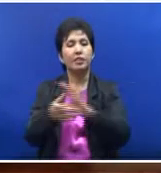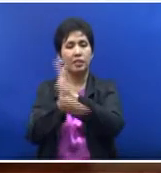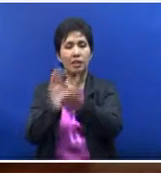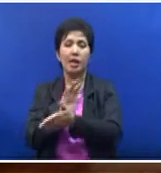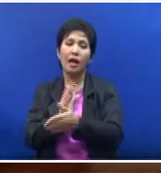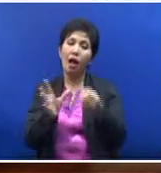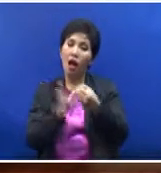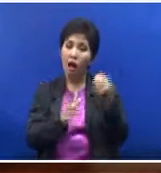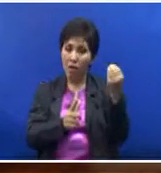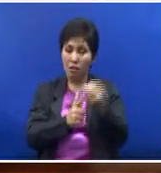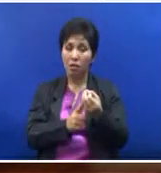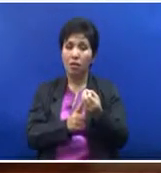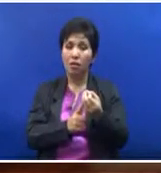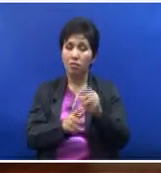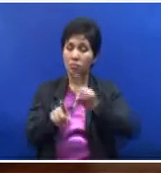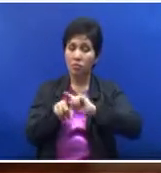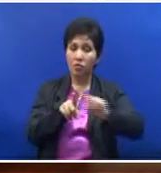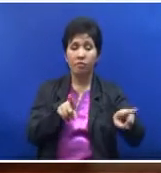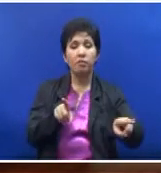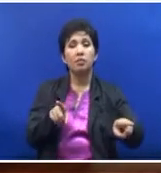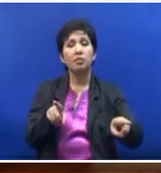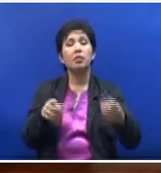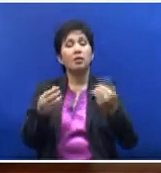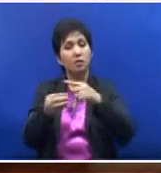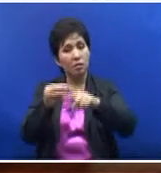Okay, the other difference is about